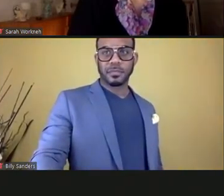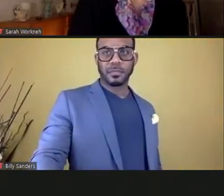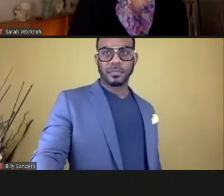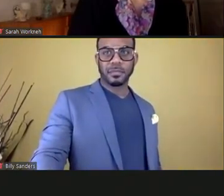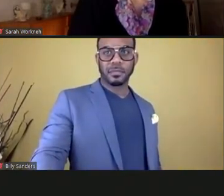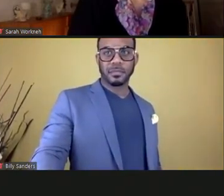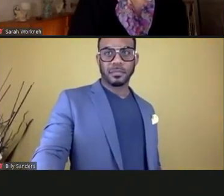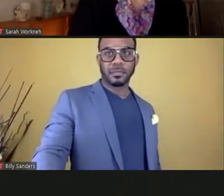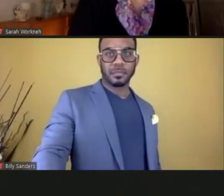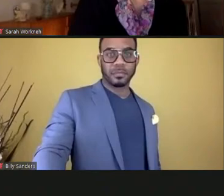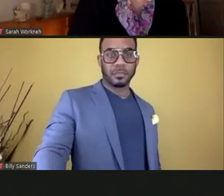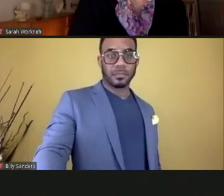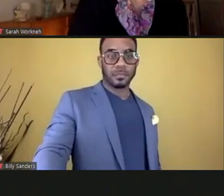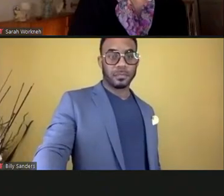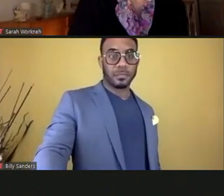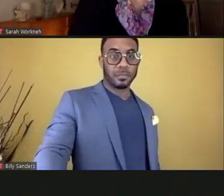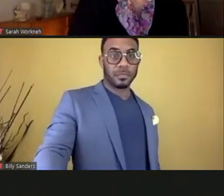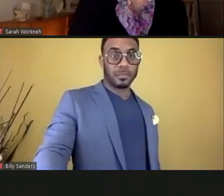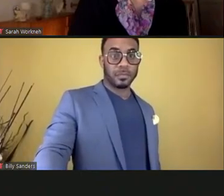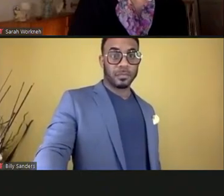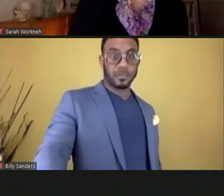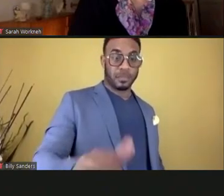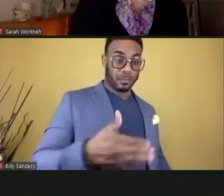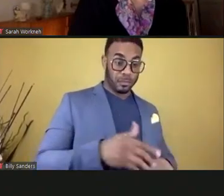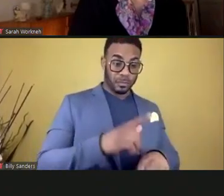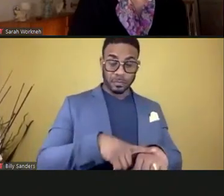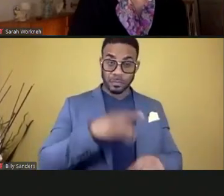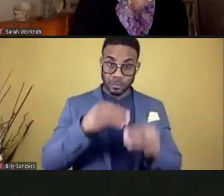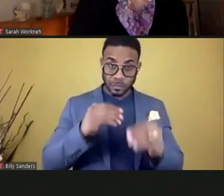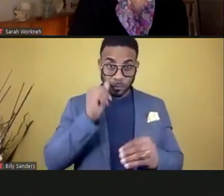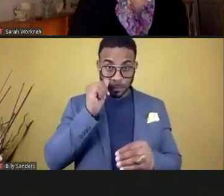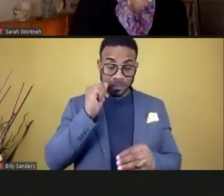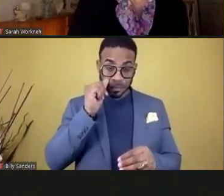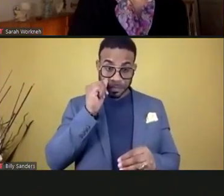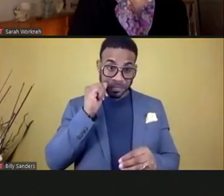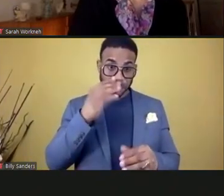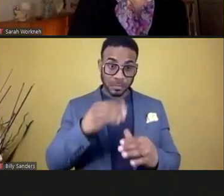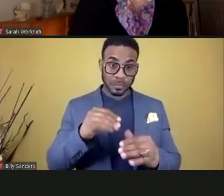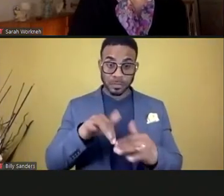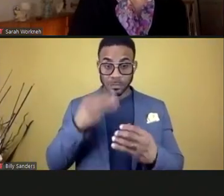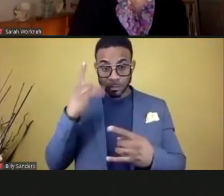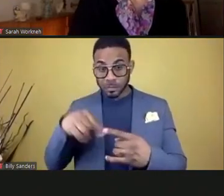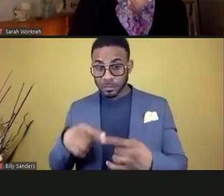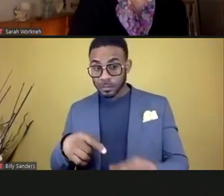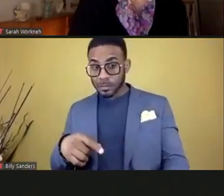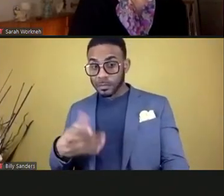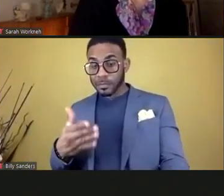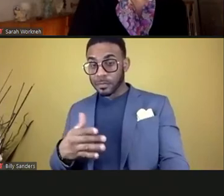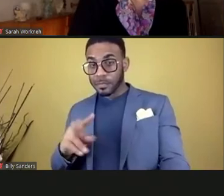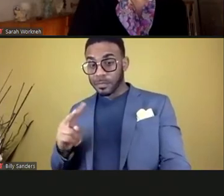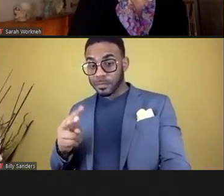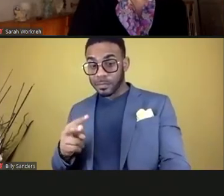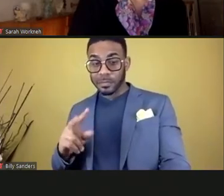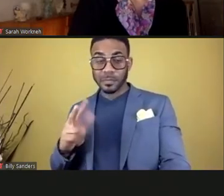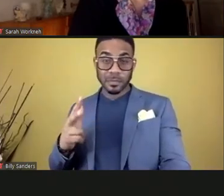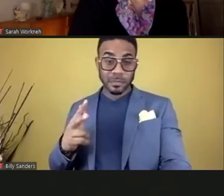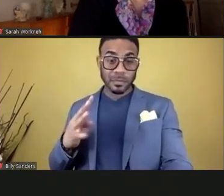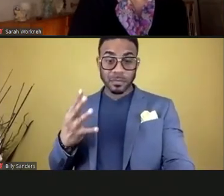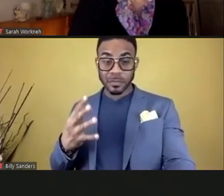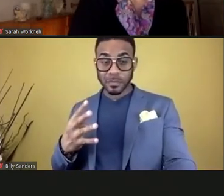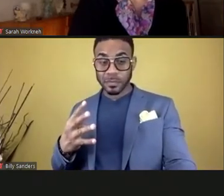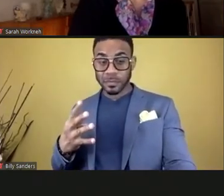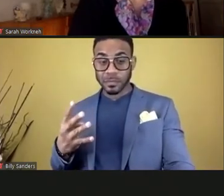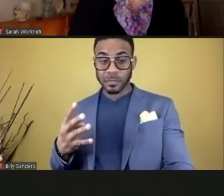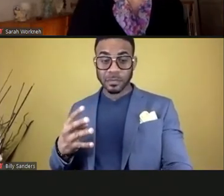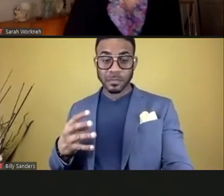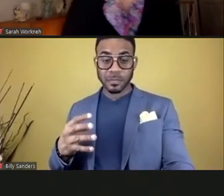And we'll try in real time to fix it. And also like in how we're thinking about perhaps the second or third or fourth iteration,